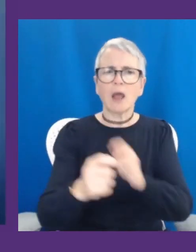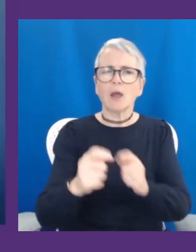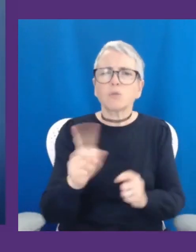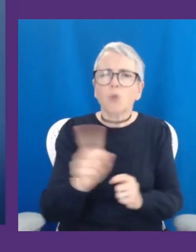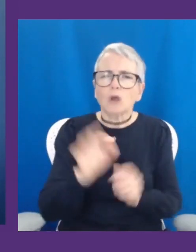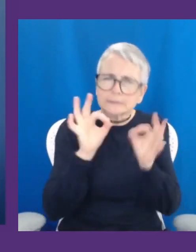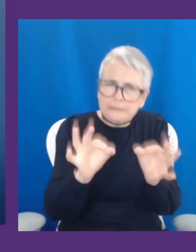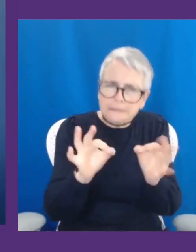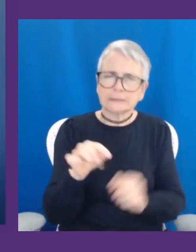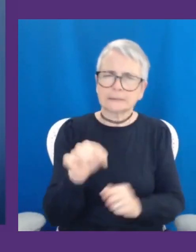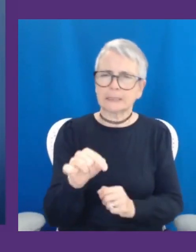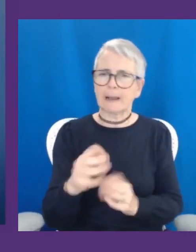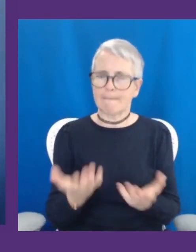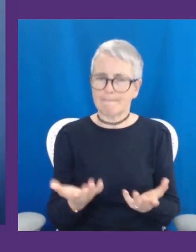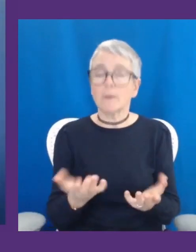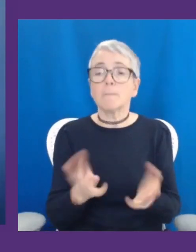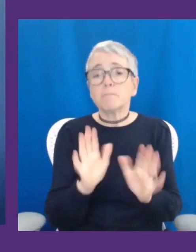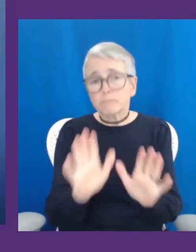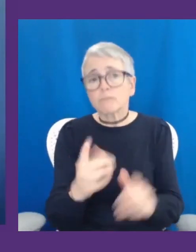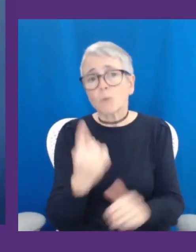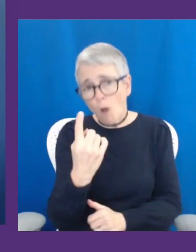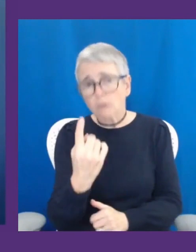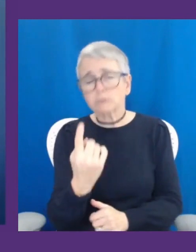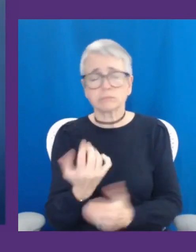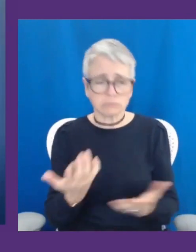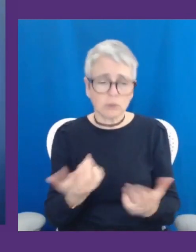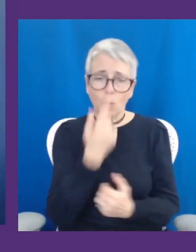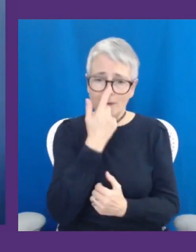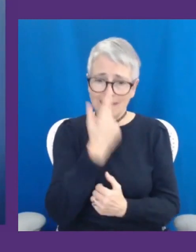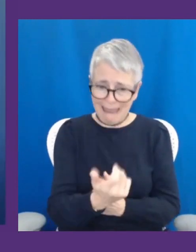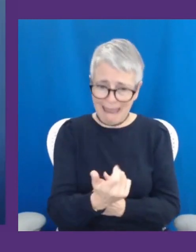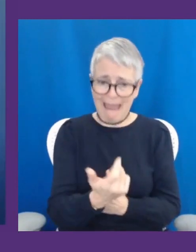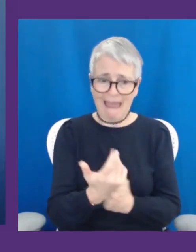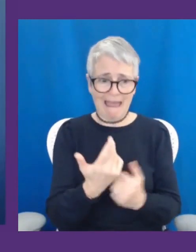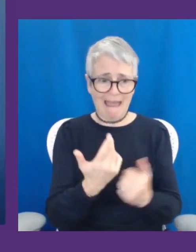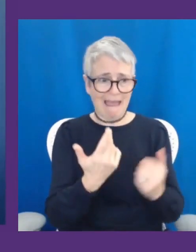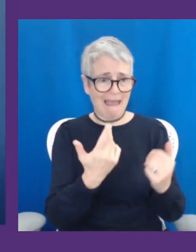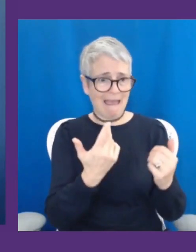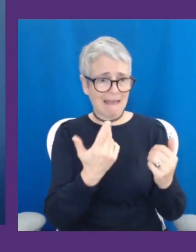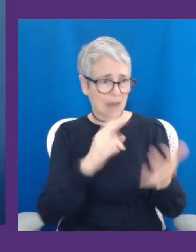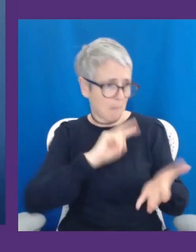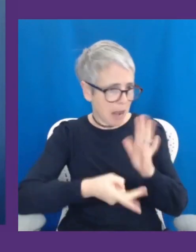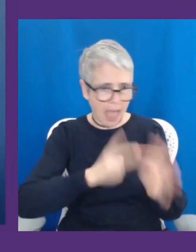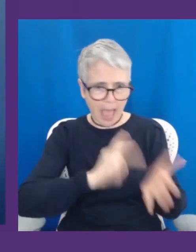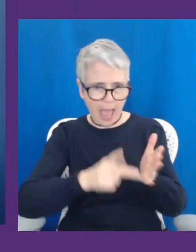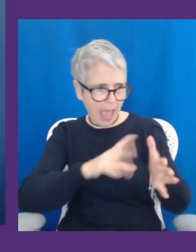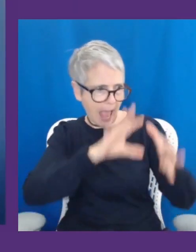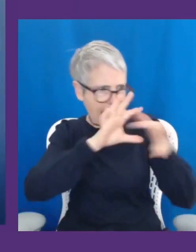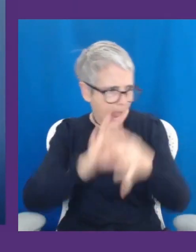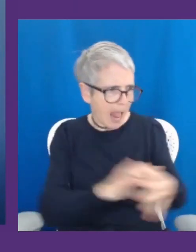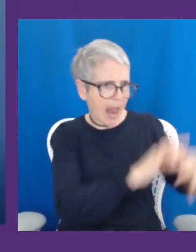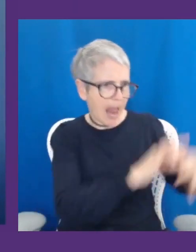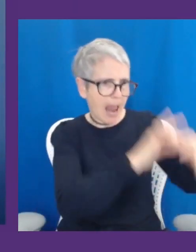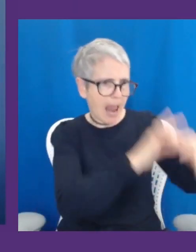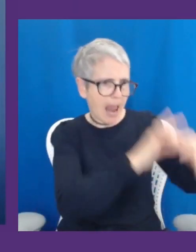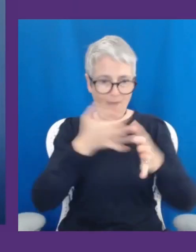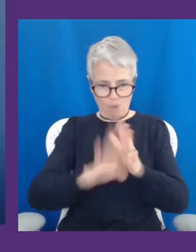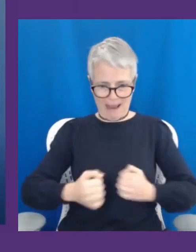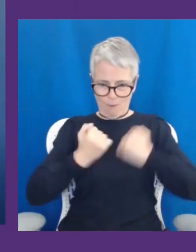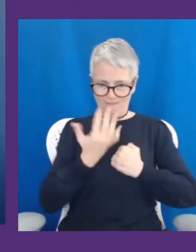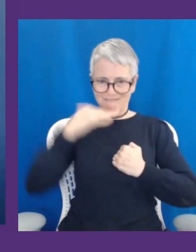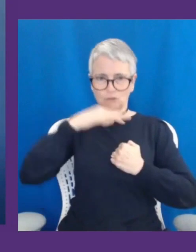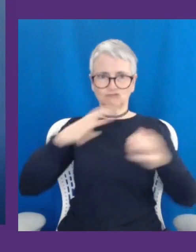do is work on synchronized collective action of our 500 against 2 or 3 big